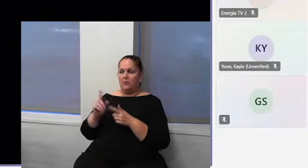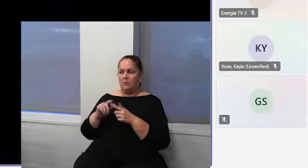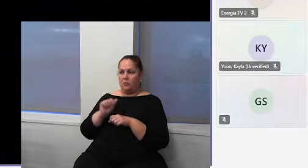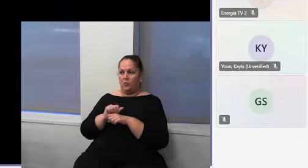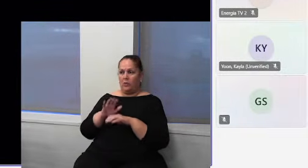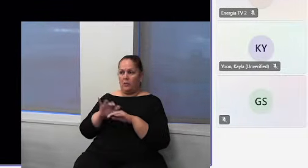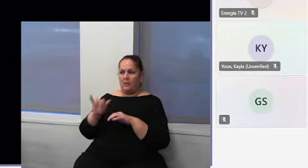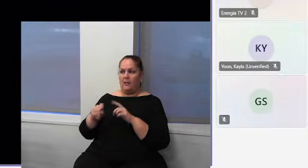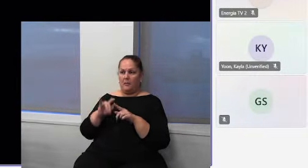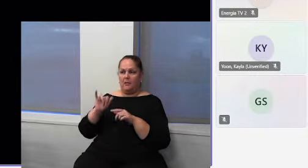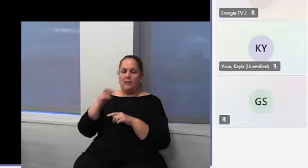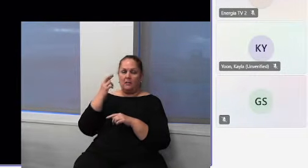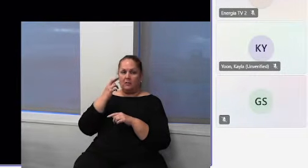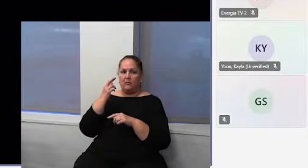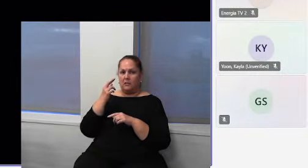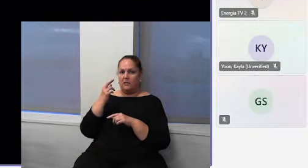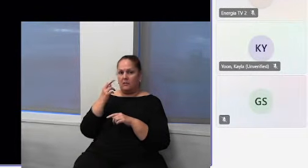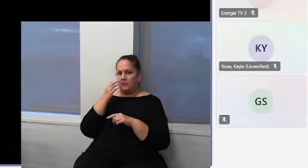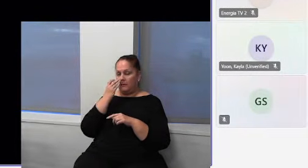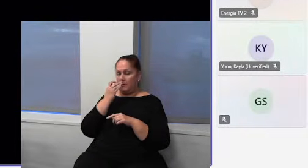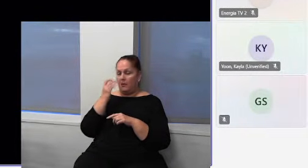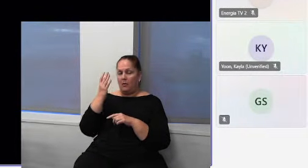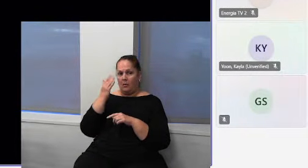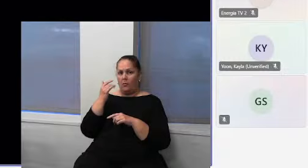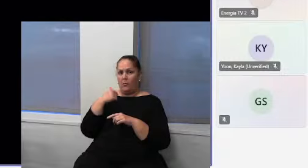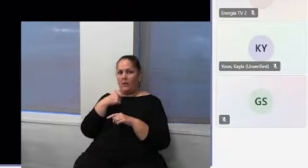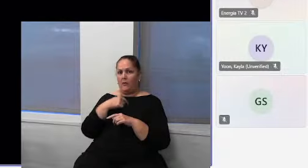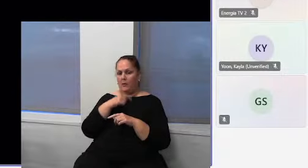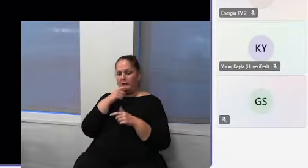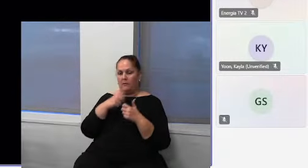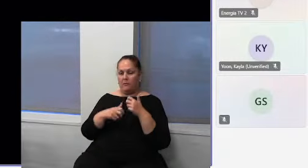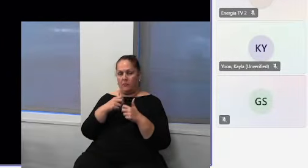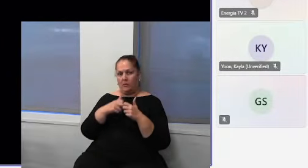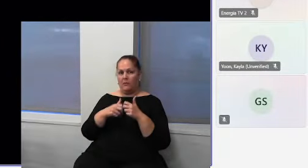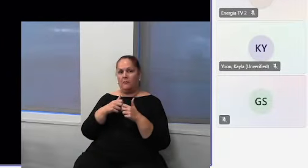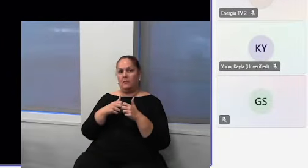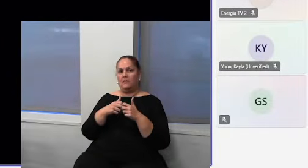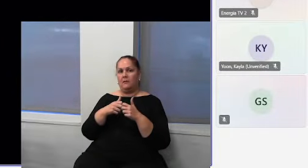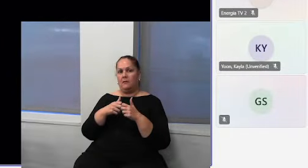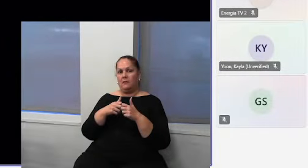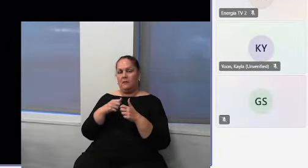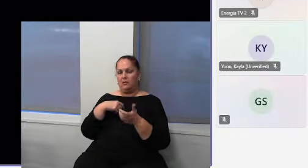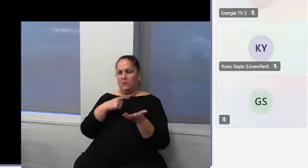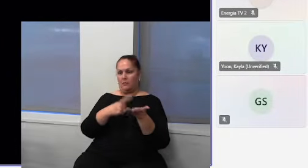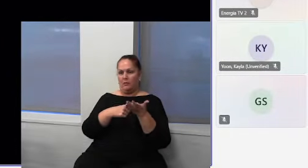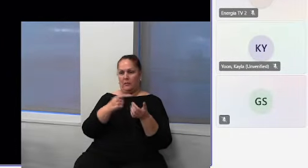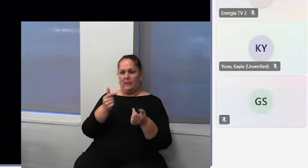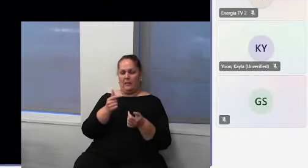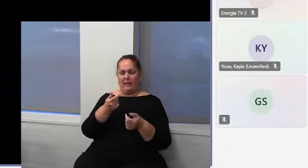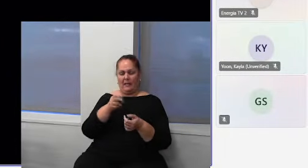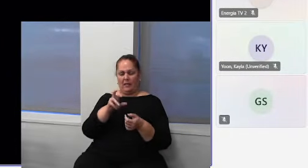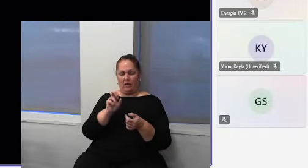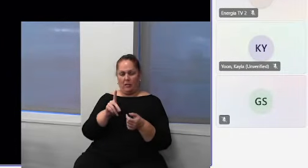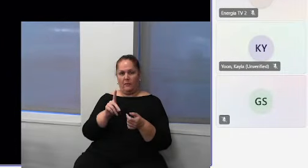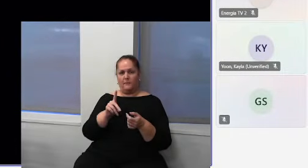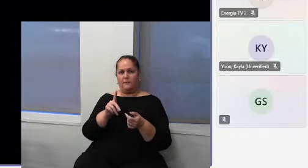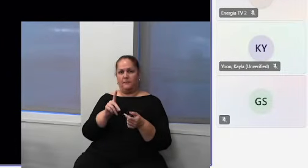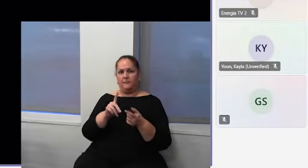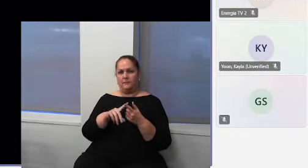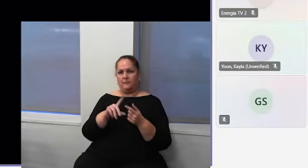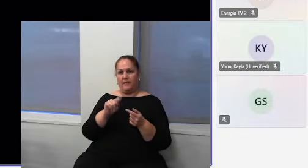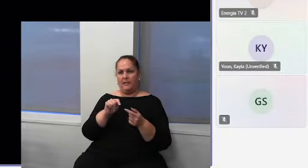people to work on that, but that's the reason of why we have been having issues. And I'll talk to